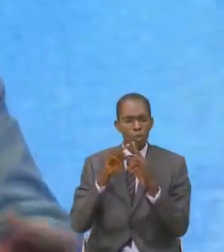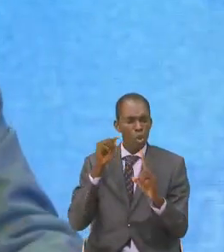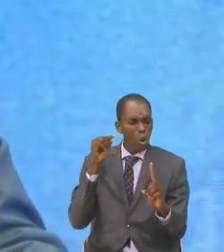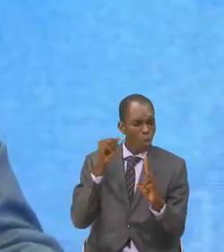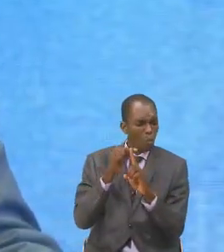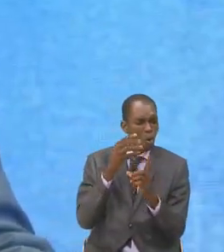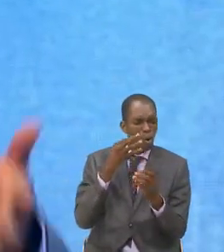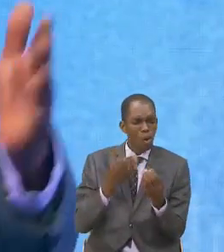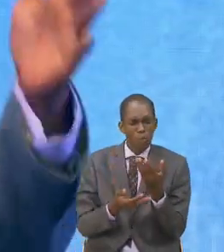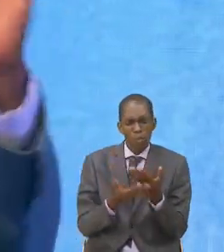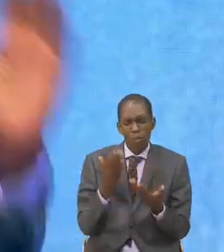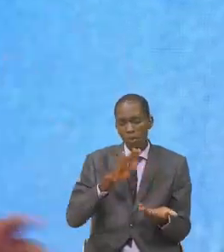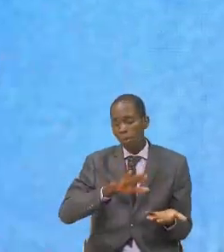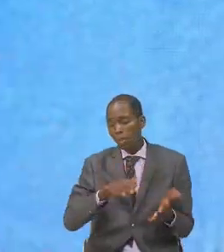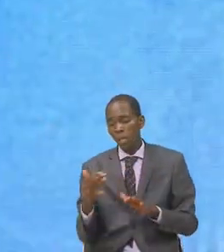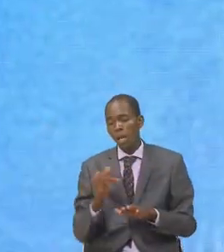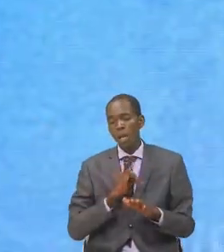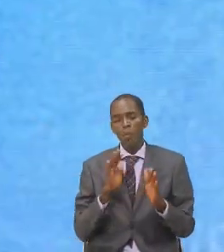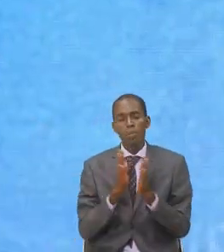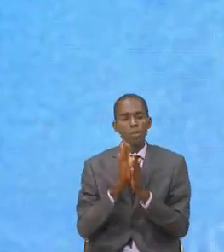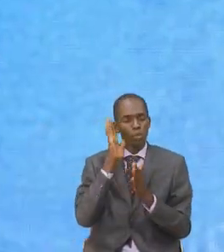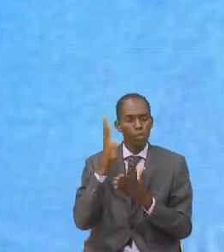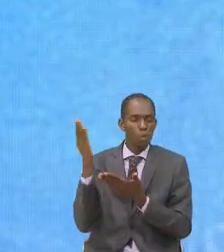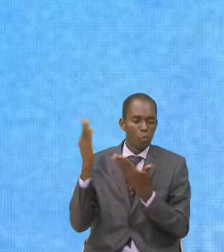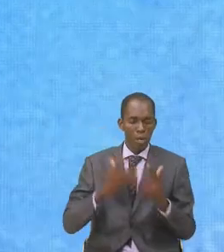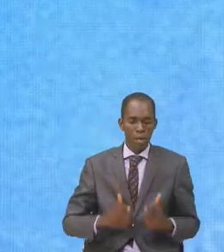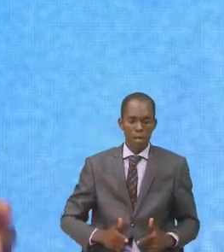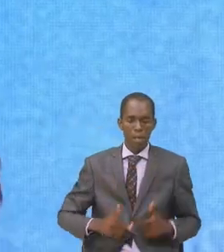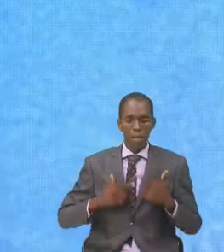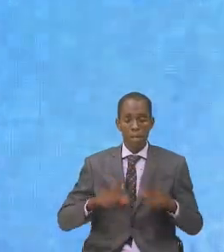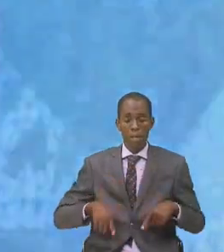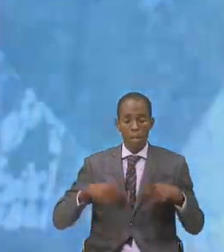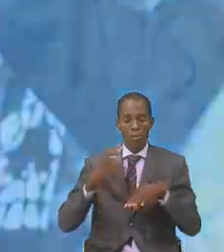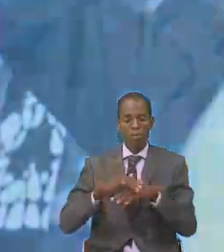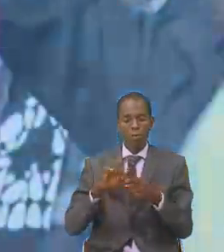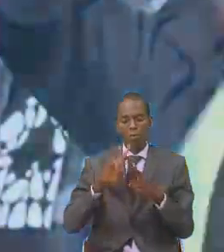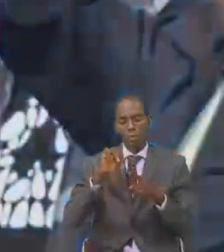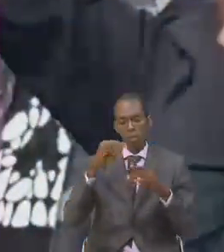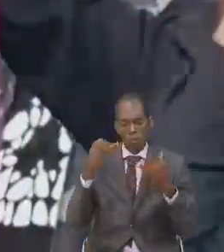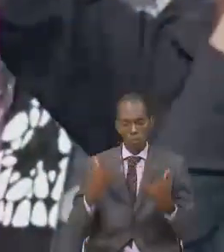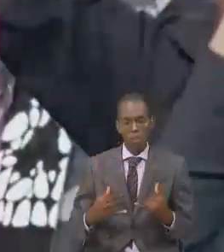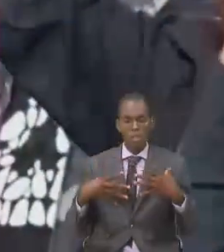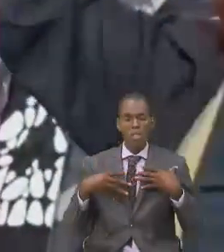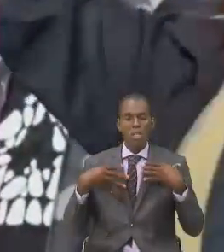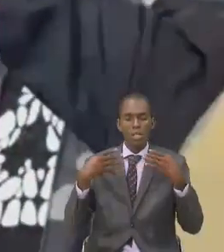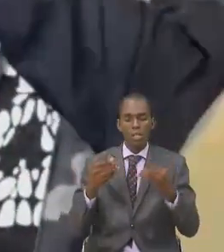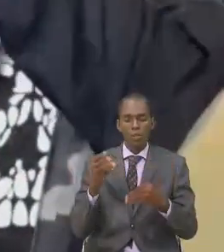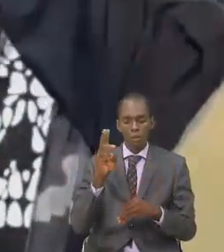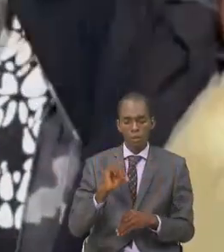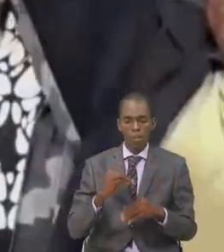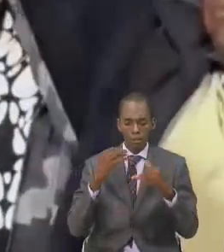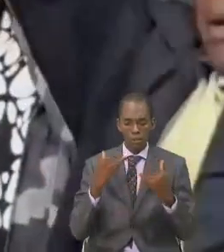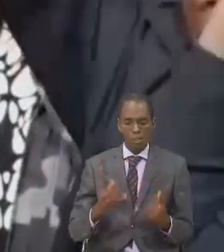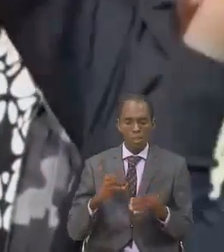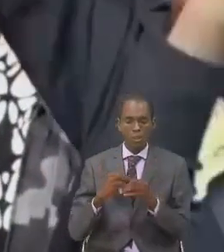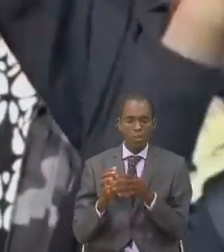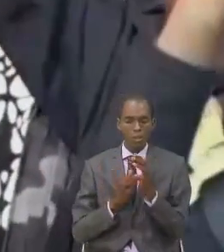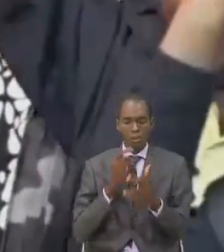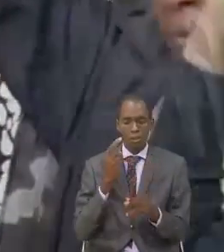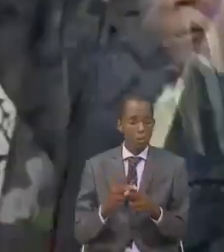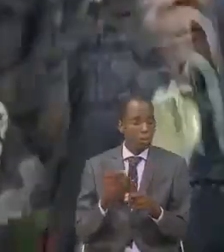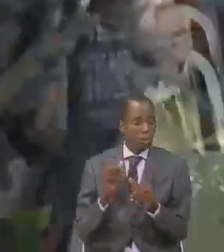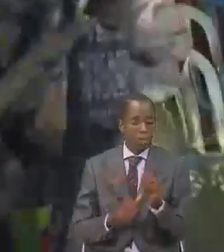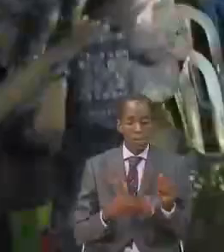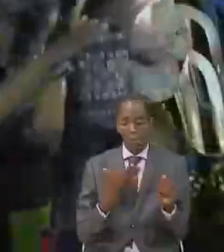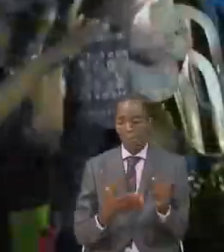at any level, even to the point of death, I pray you bring life to them right now. Heal them